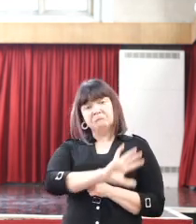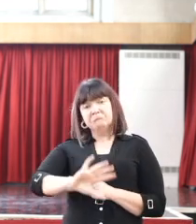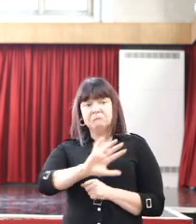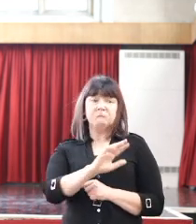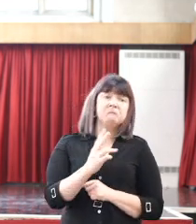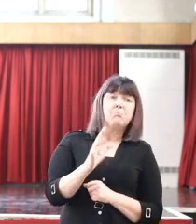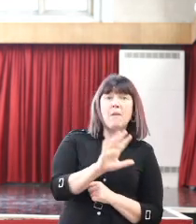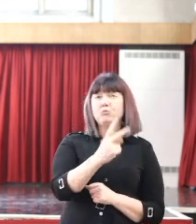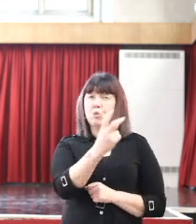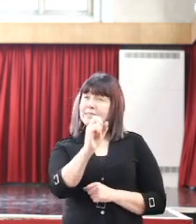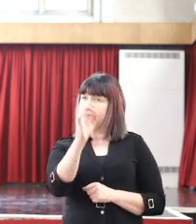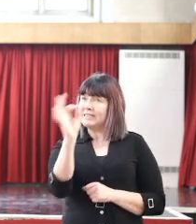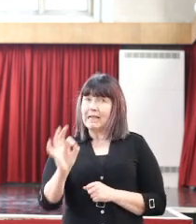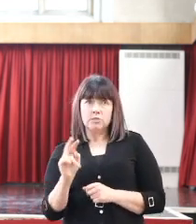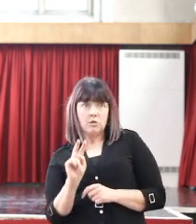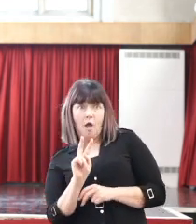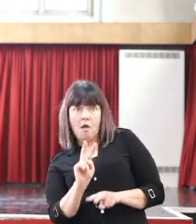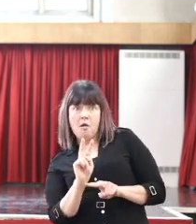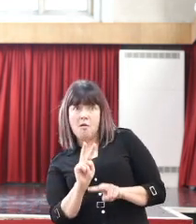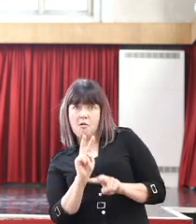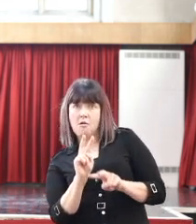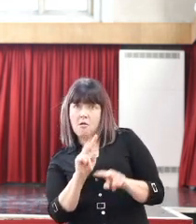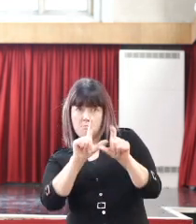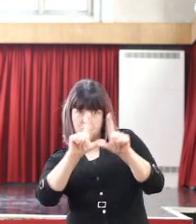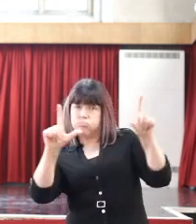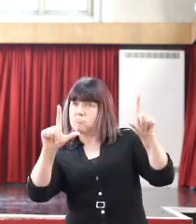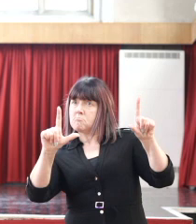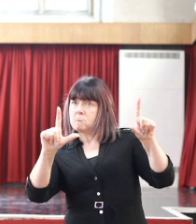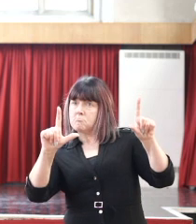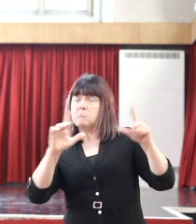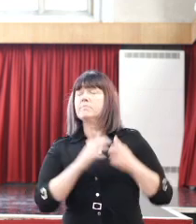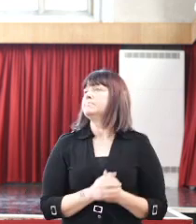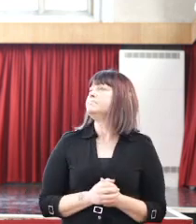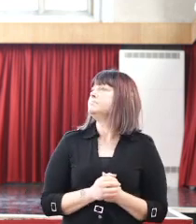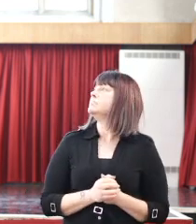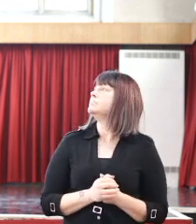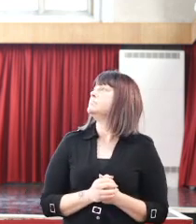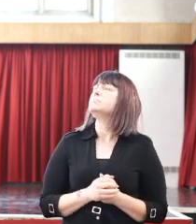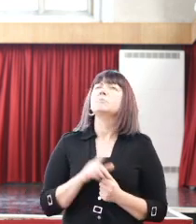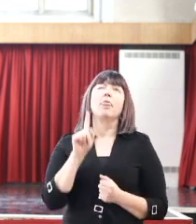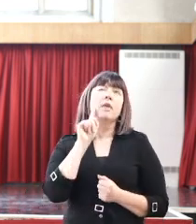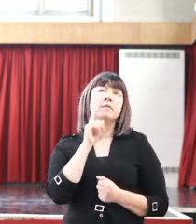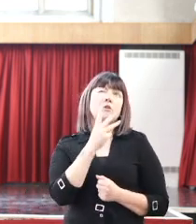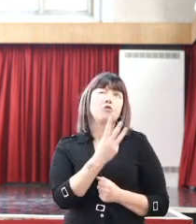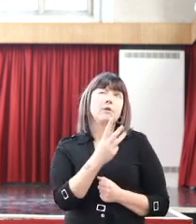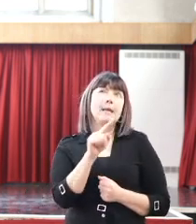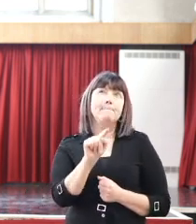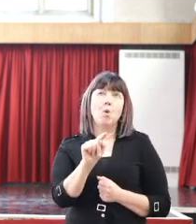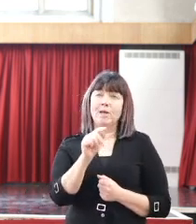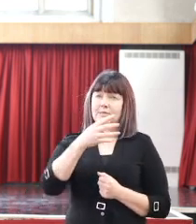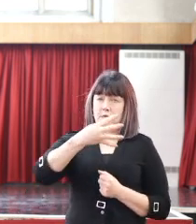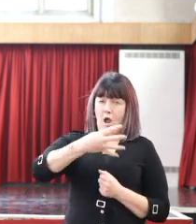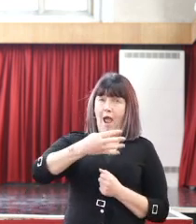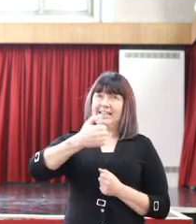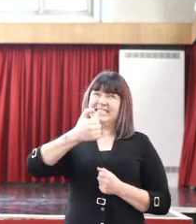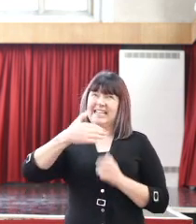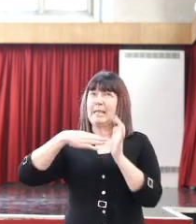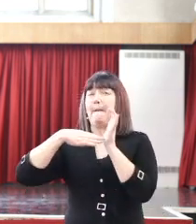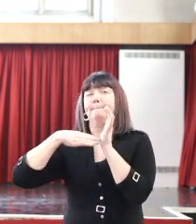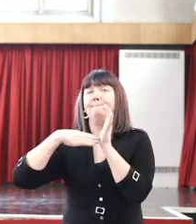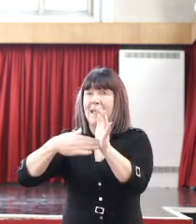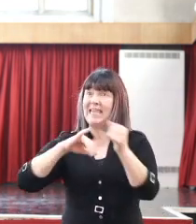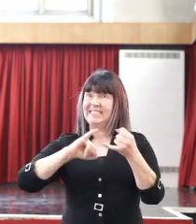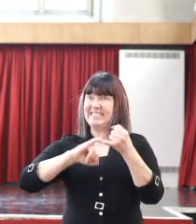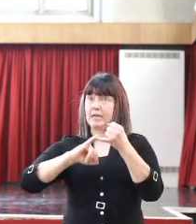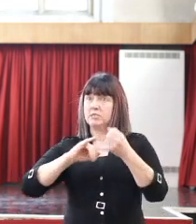average advertising is about 9% to give the context to it. 3.96 million seconds were watched of our